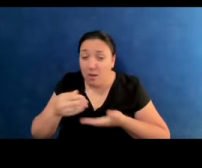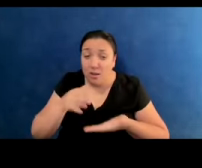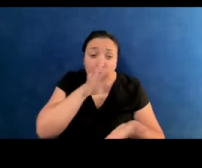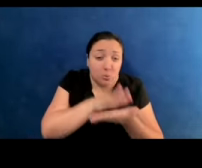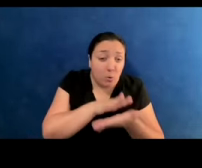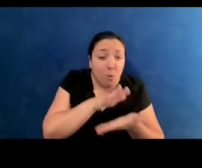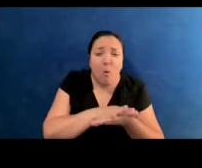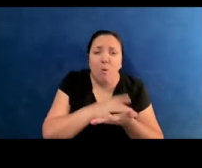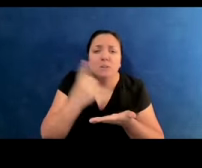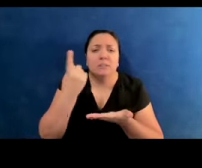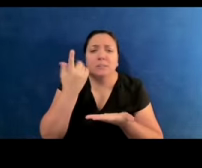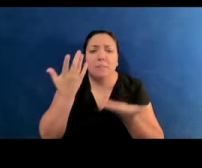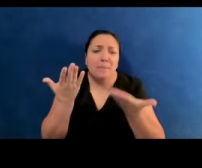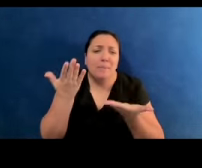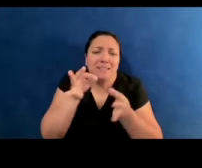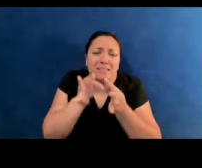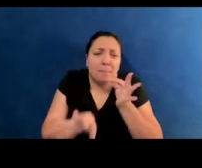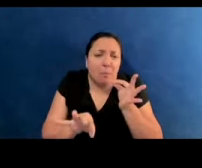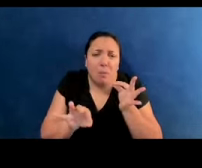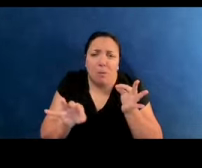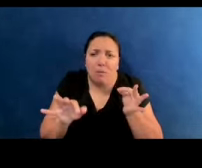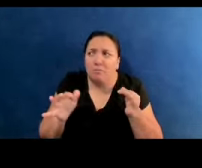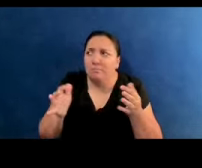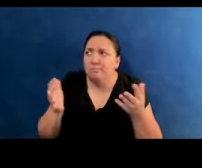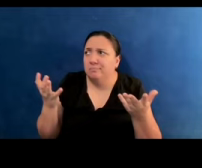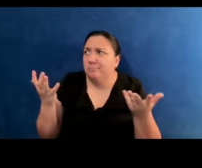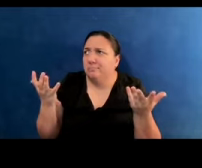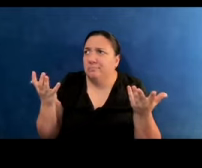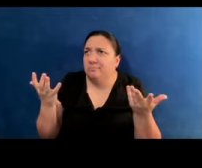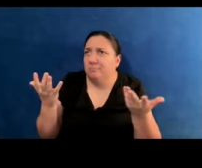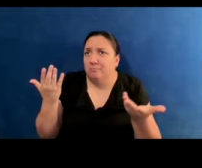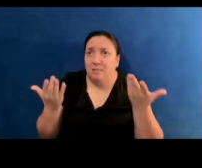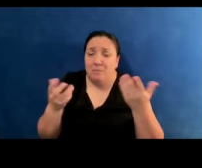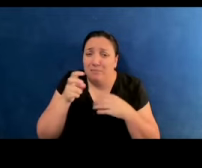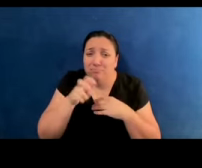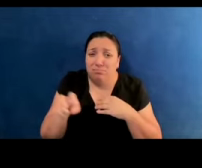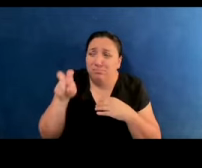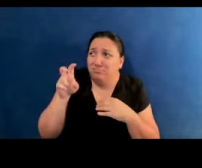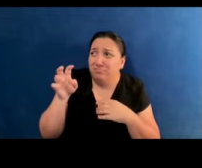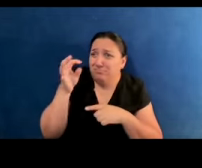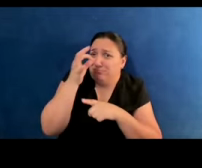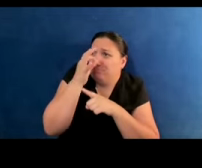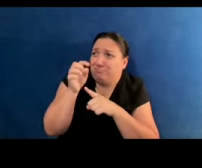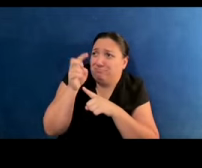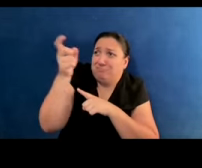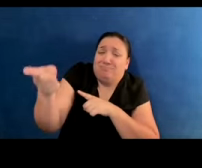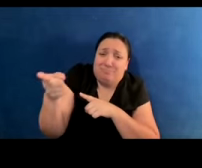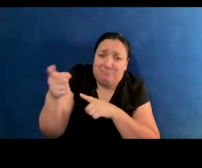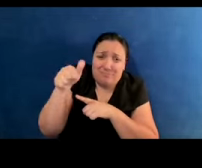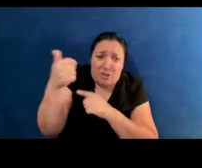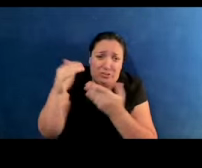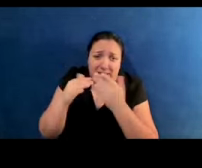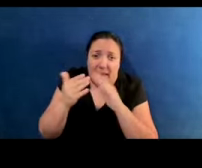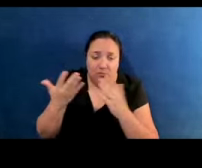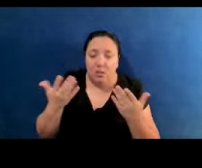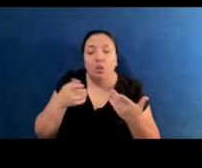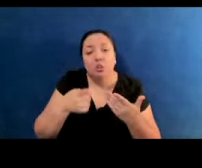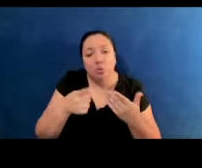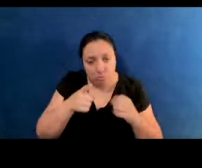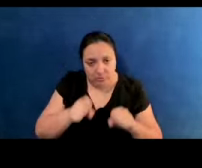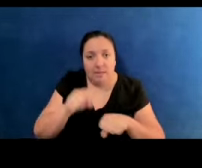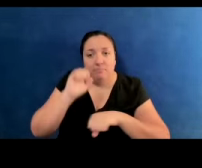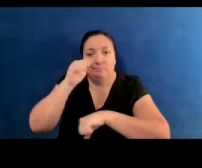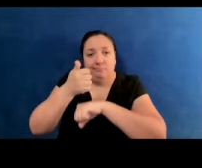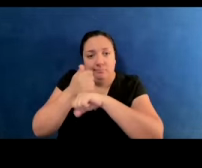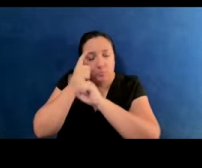schooling, or something as simple as a small trip to the town next door. You can do all that, and you can set your savings